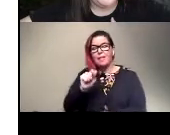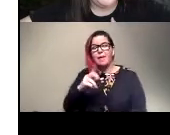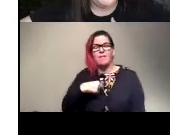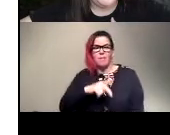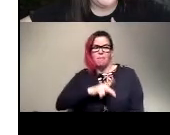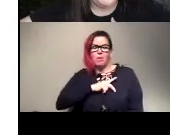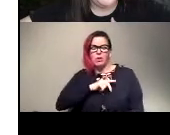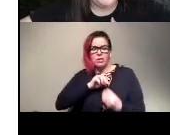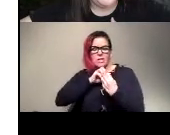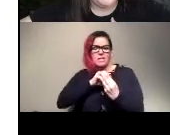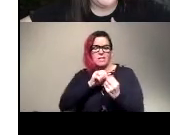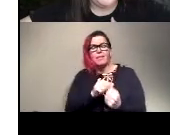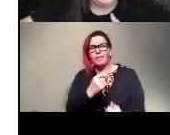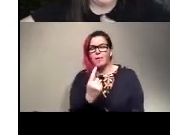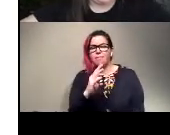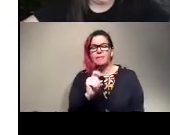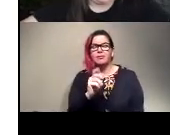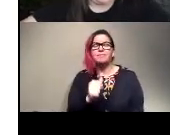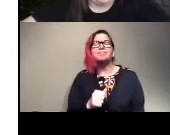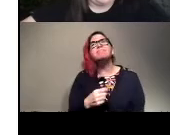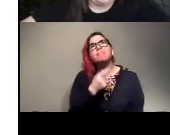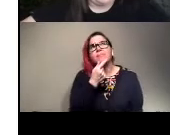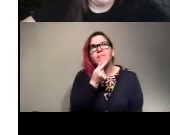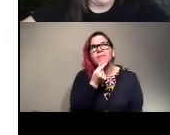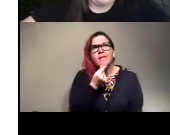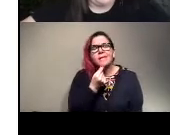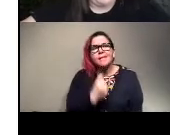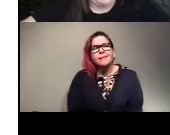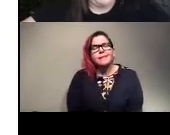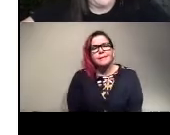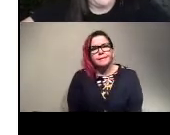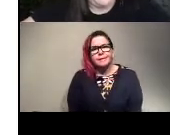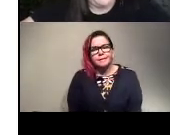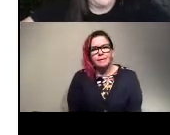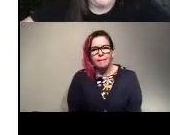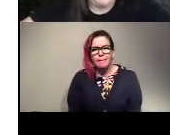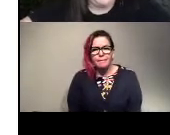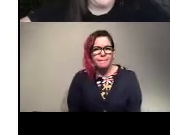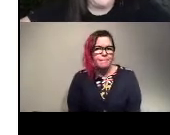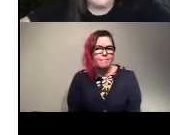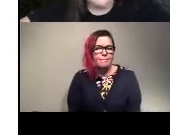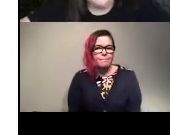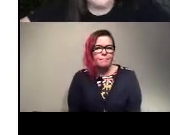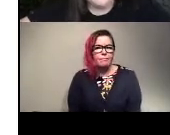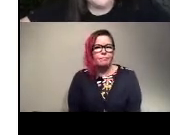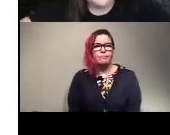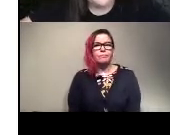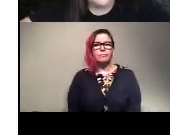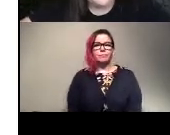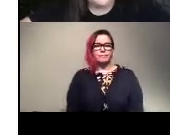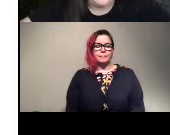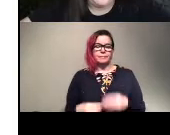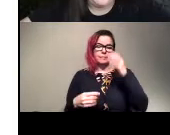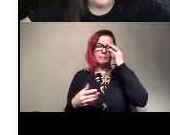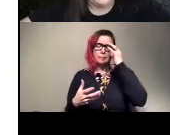this bacteria. There's a lot of really, I think there's a